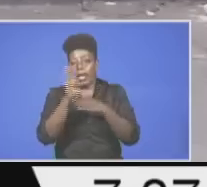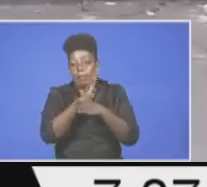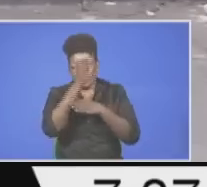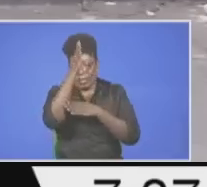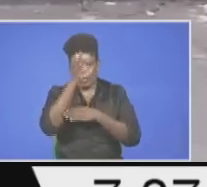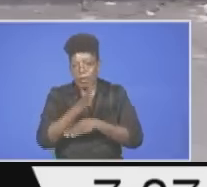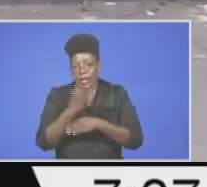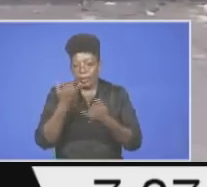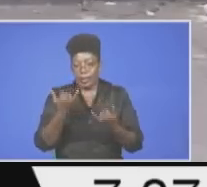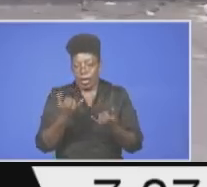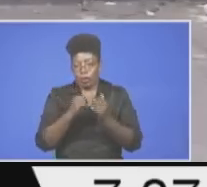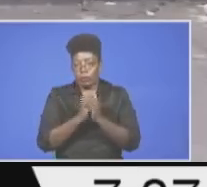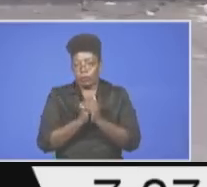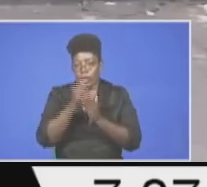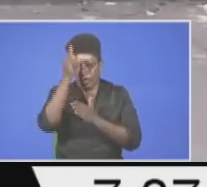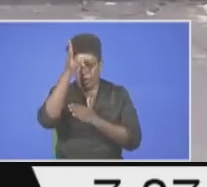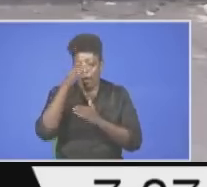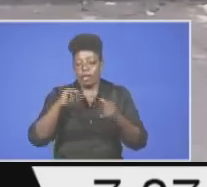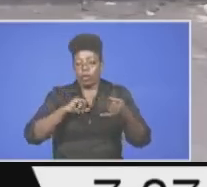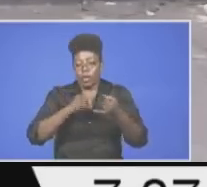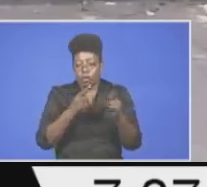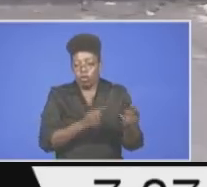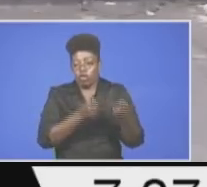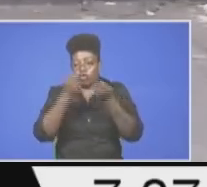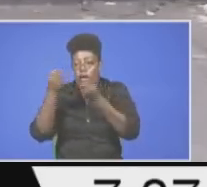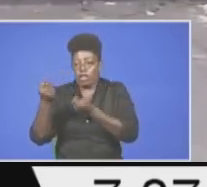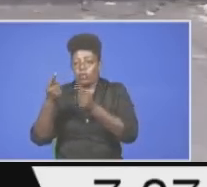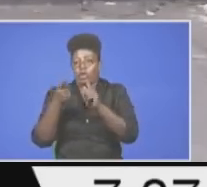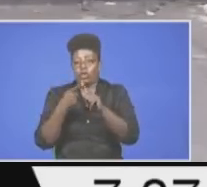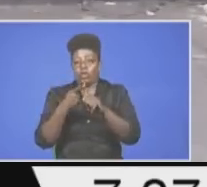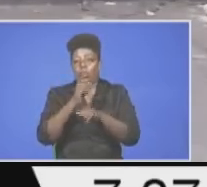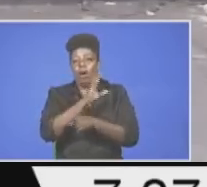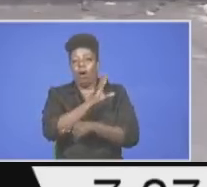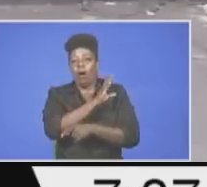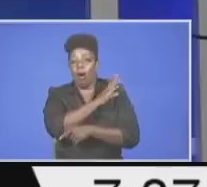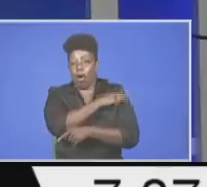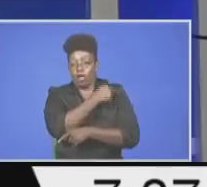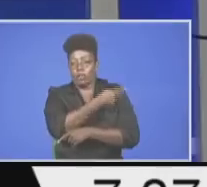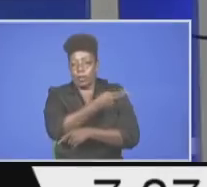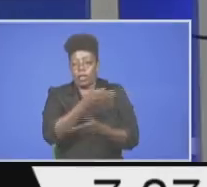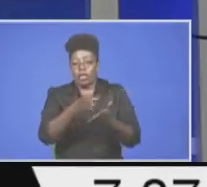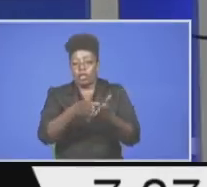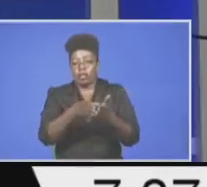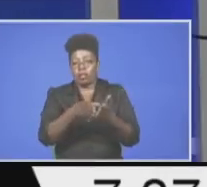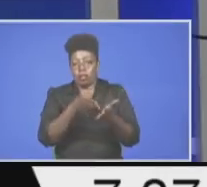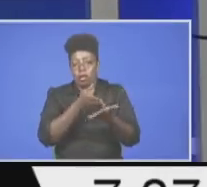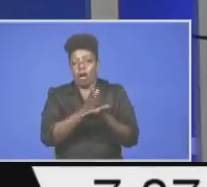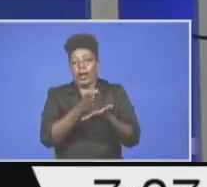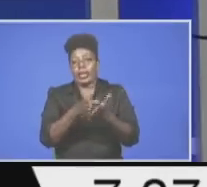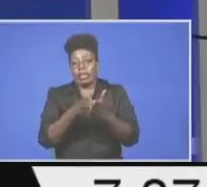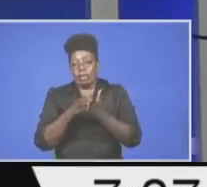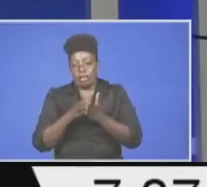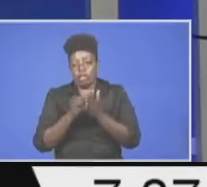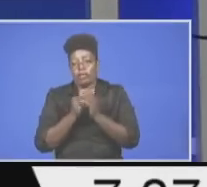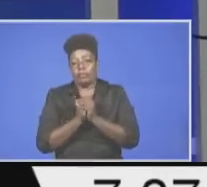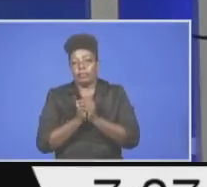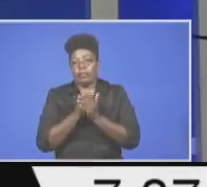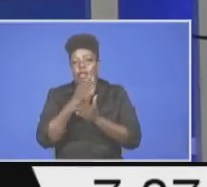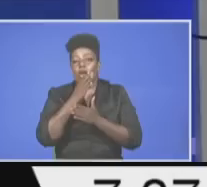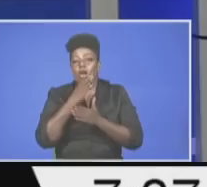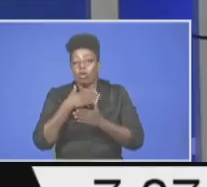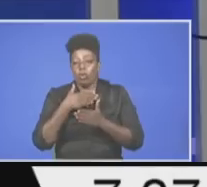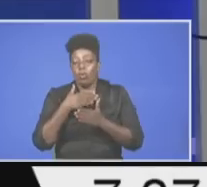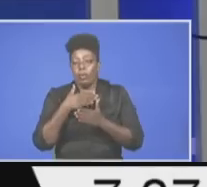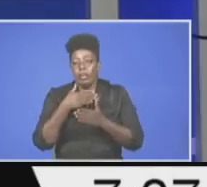man who was injured has been transported to hospital in stable condition. Well, a woman is hospitalized following